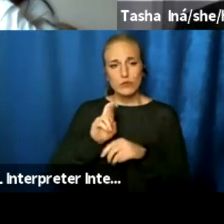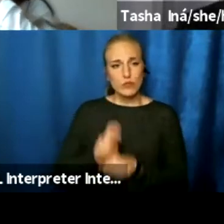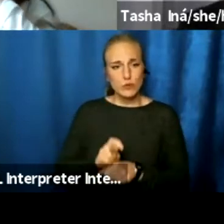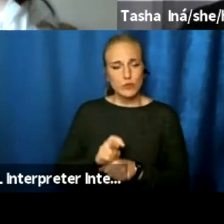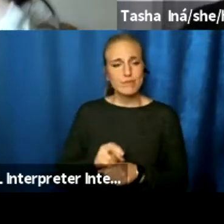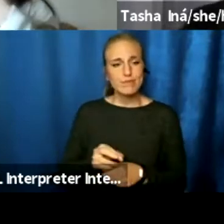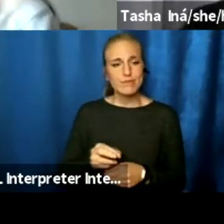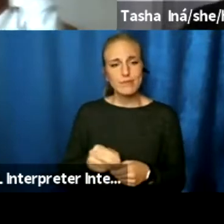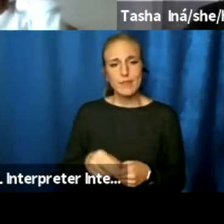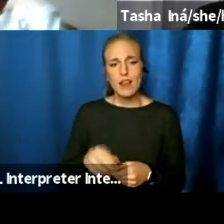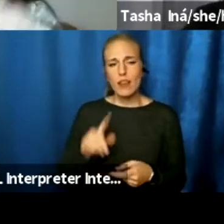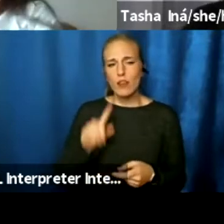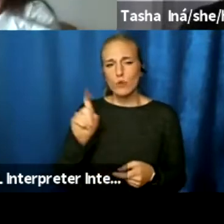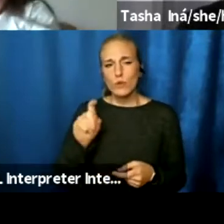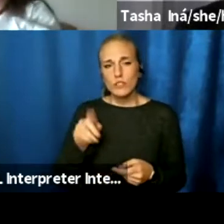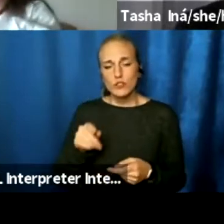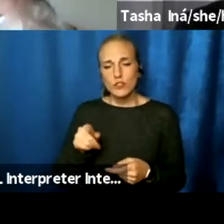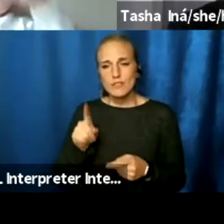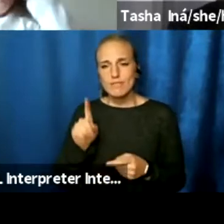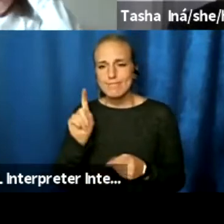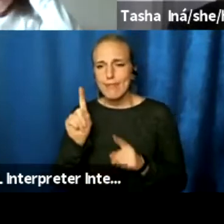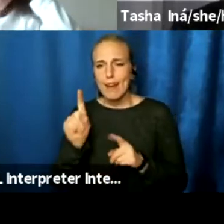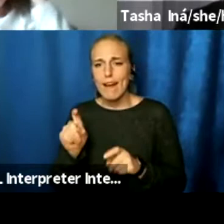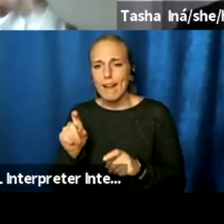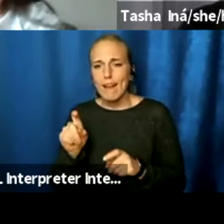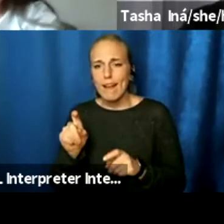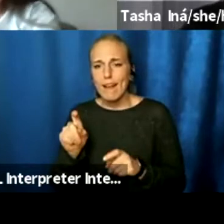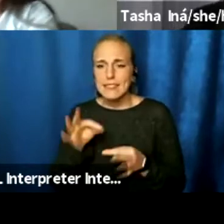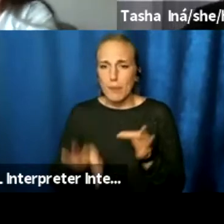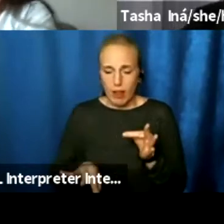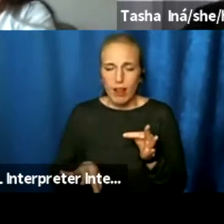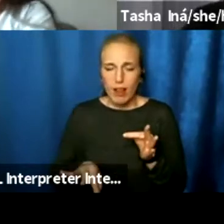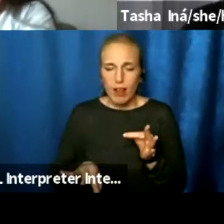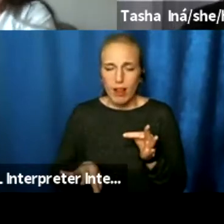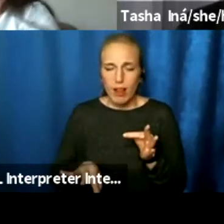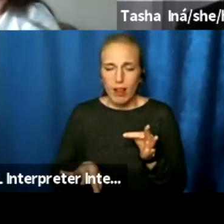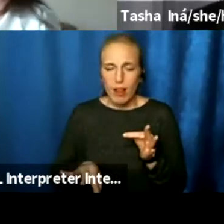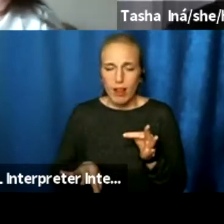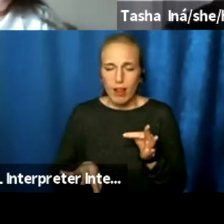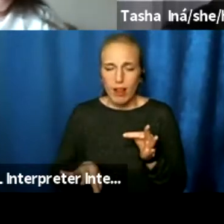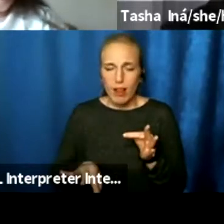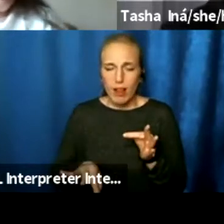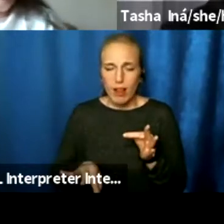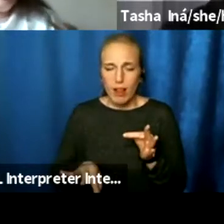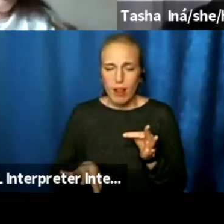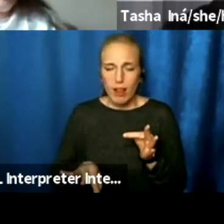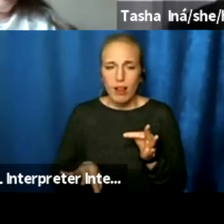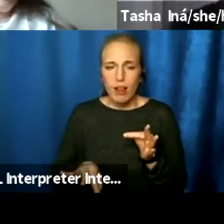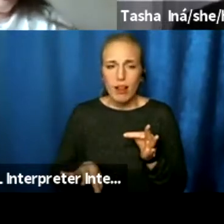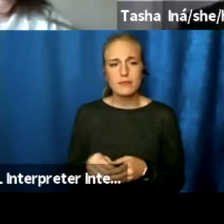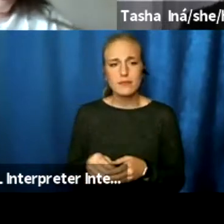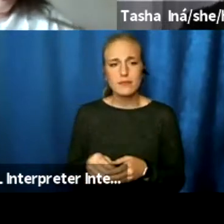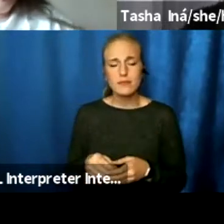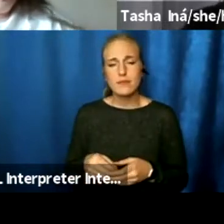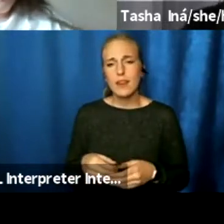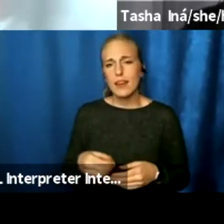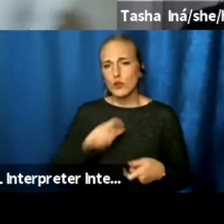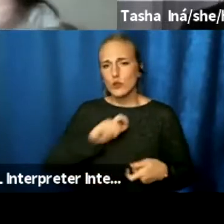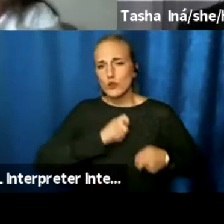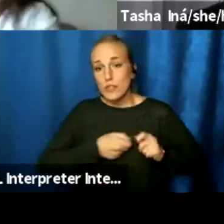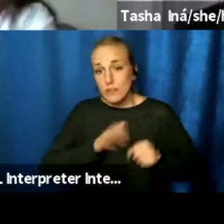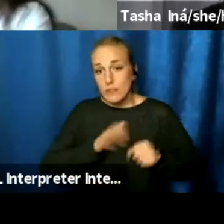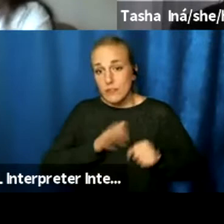someone is grieving is simple. It's, have you grieved enough?